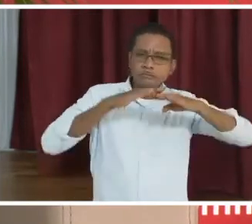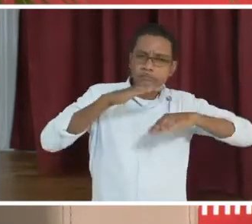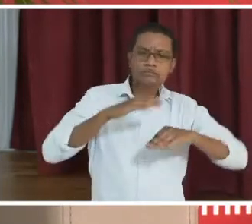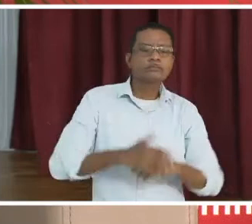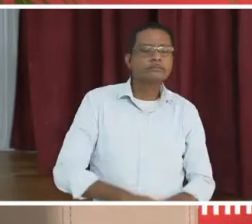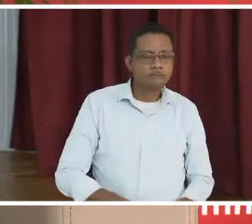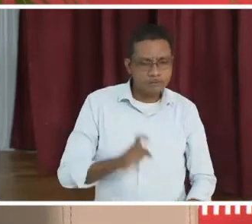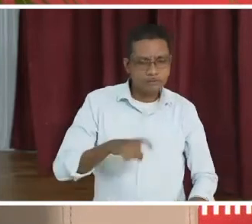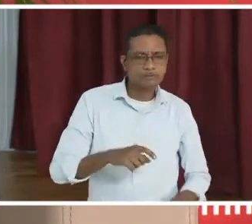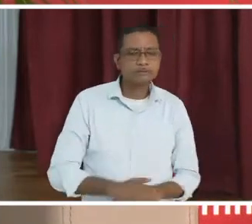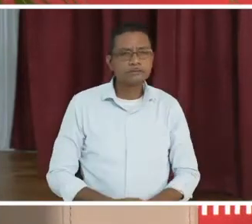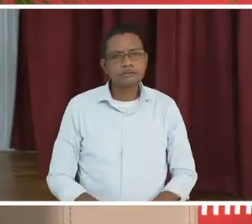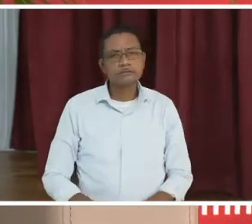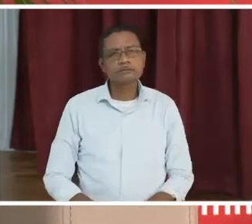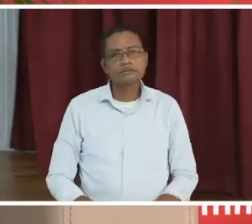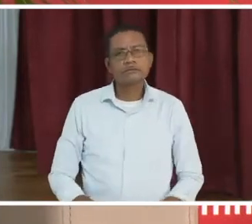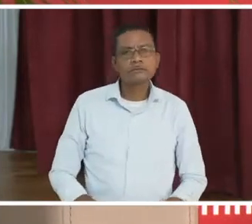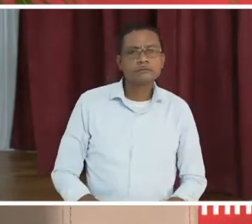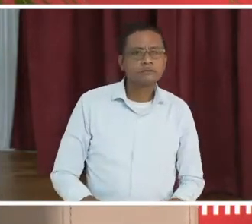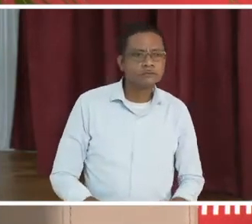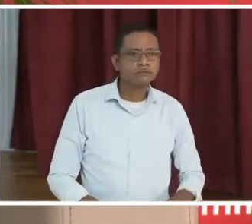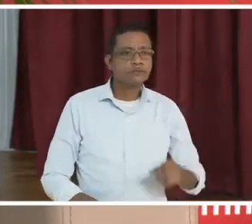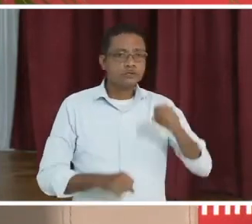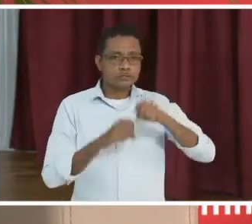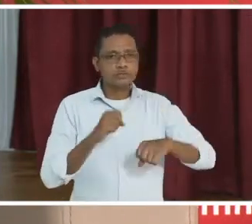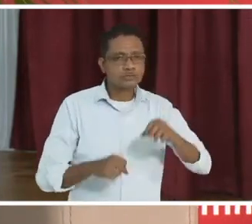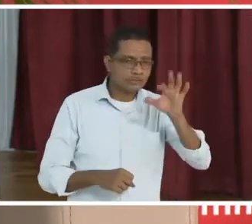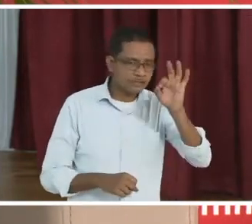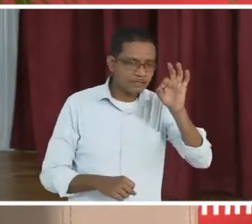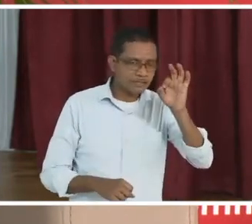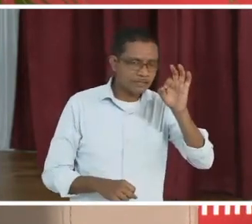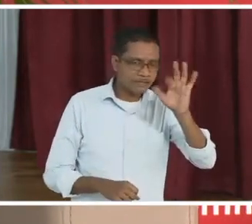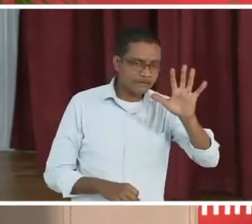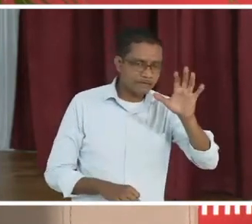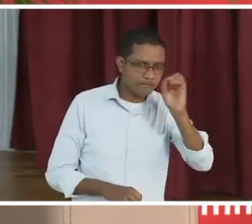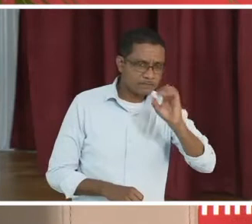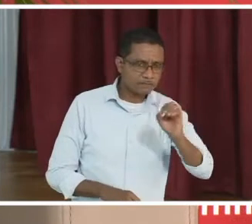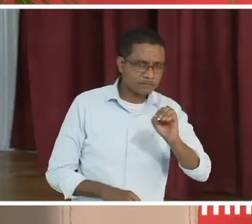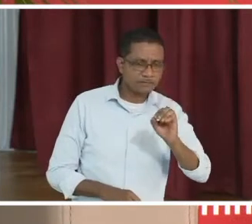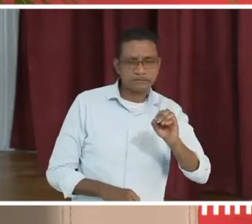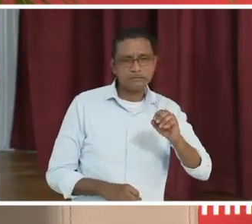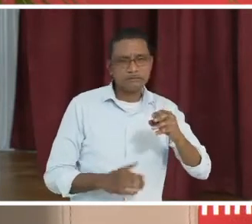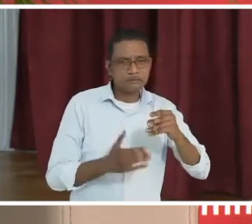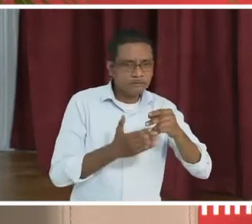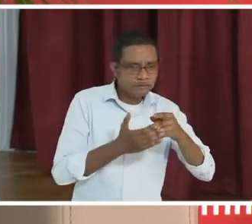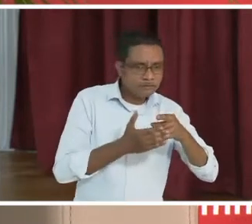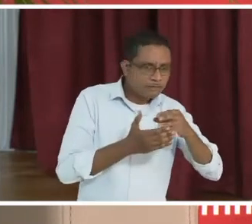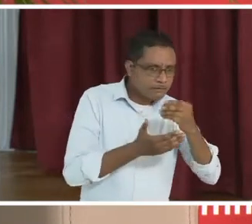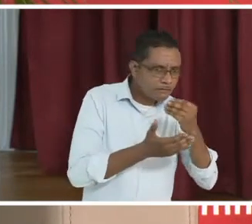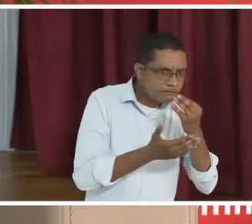It's really up to 95% financing. What it says is that the person's income should not be more